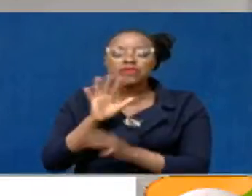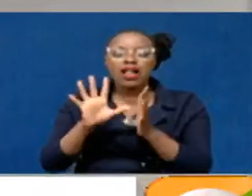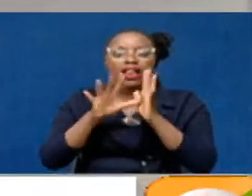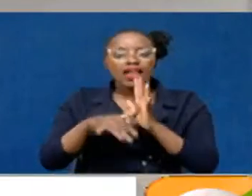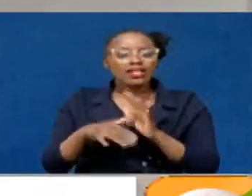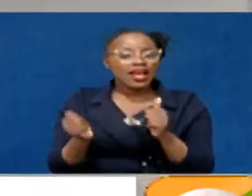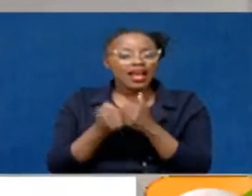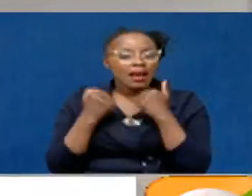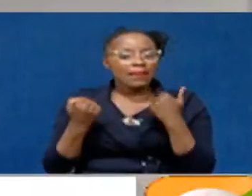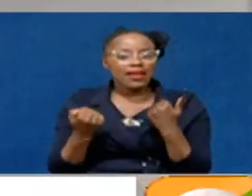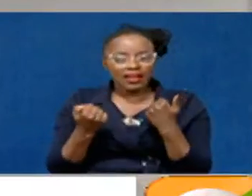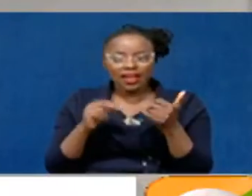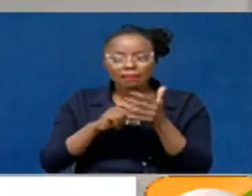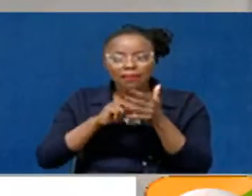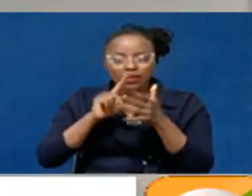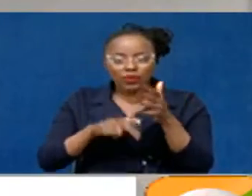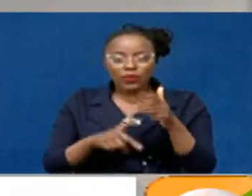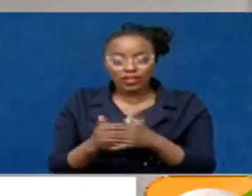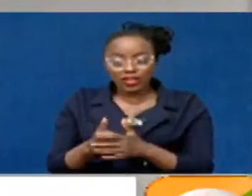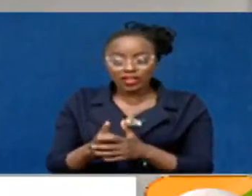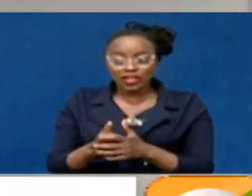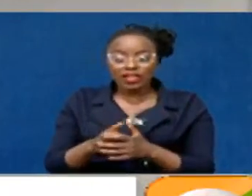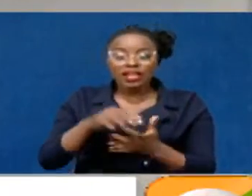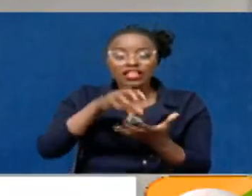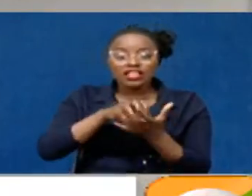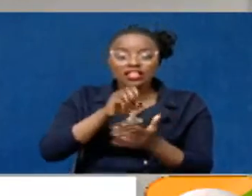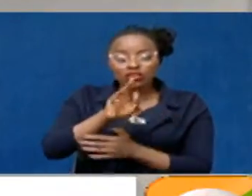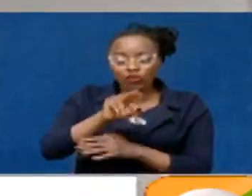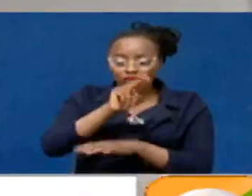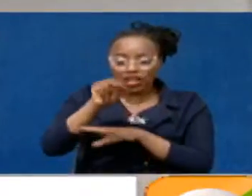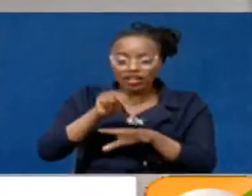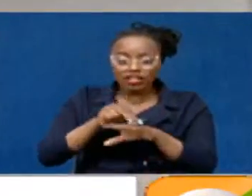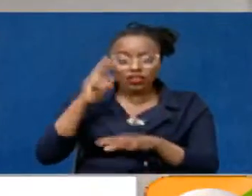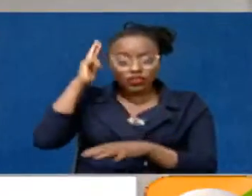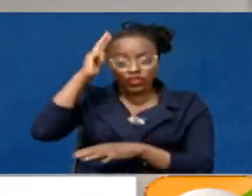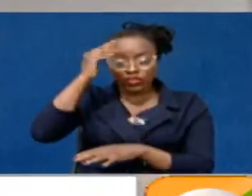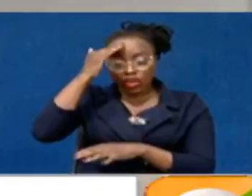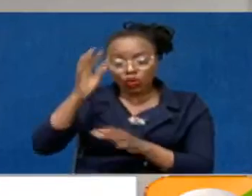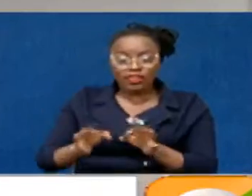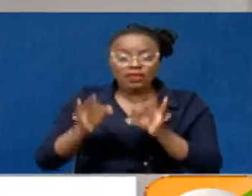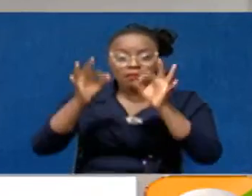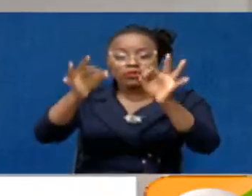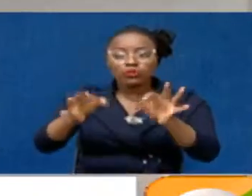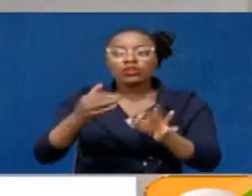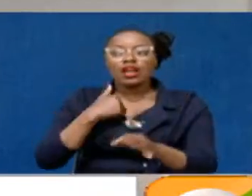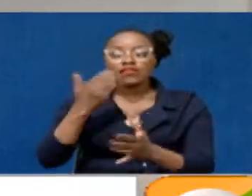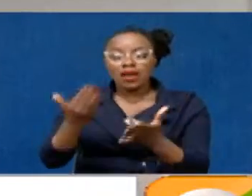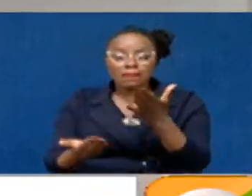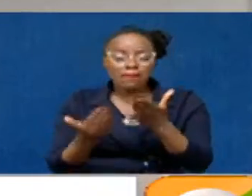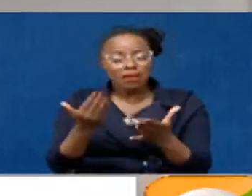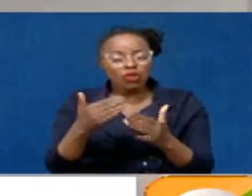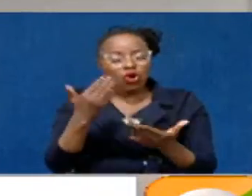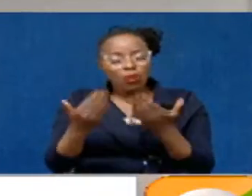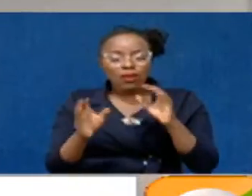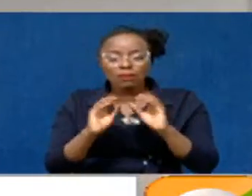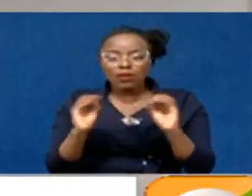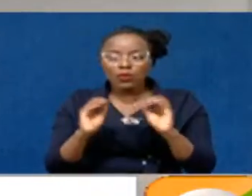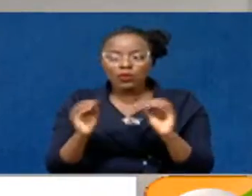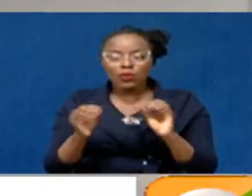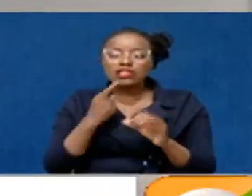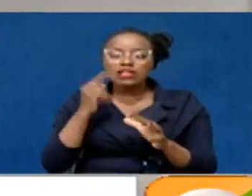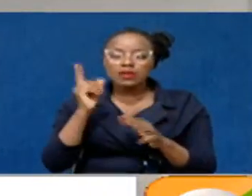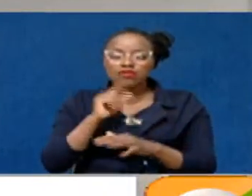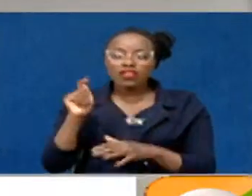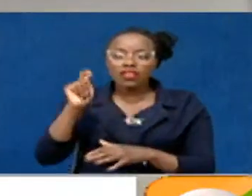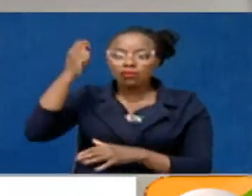So that the State of the Nation address was the reason for the postponement? Maybe, maybe not. Well, I would say